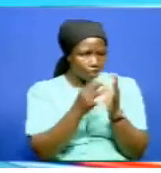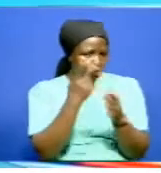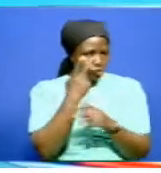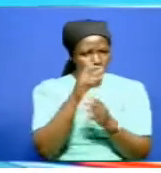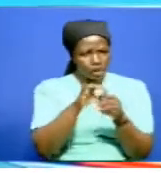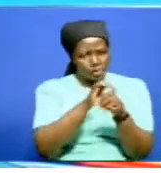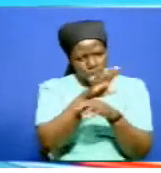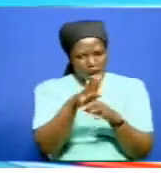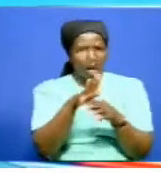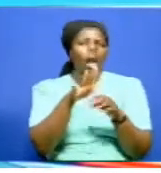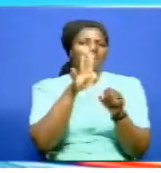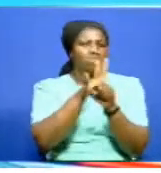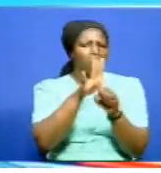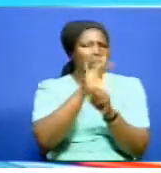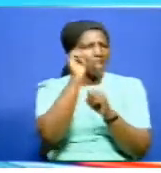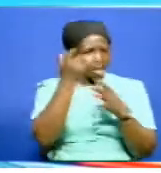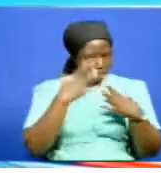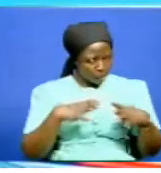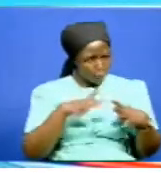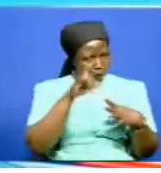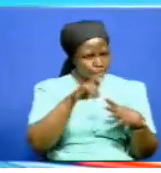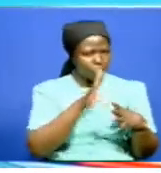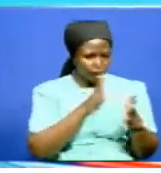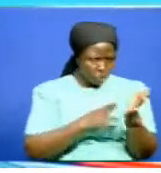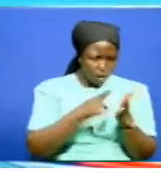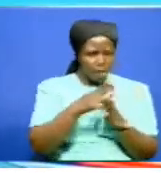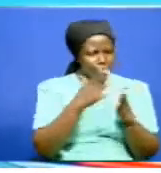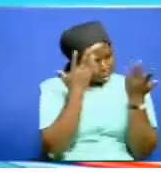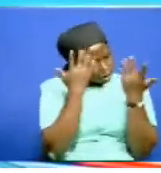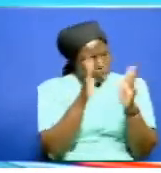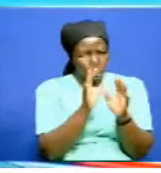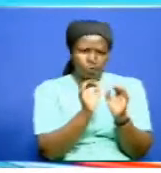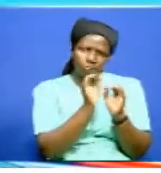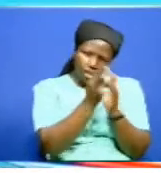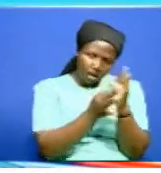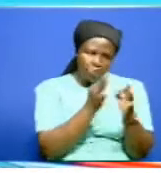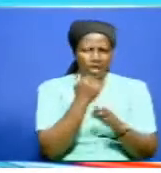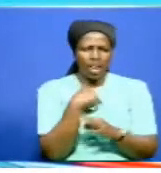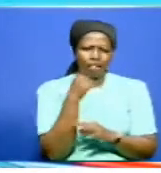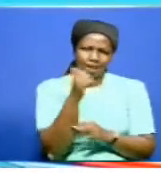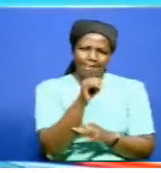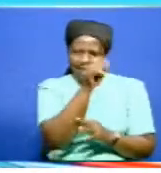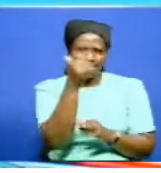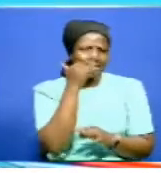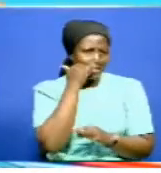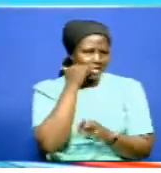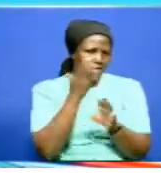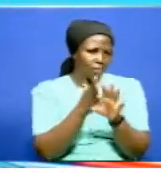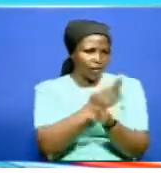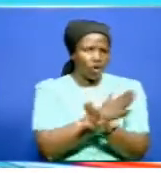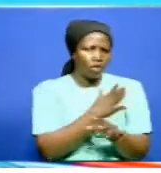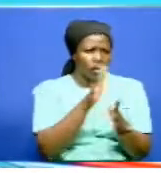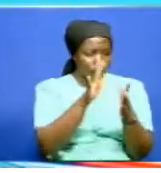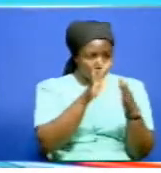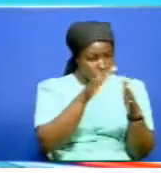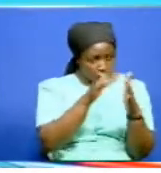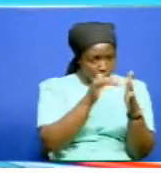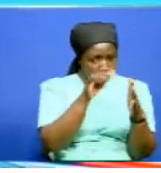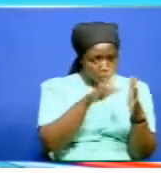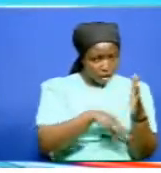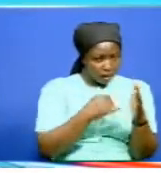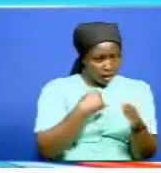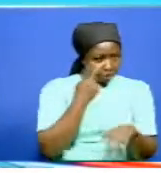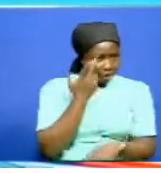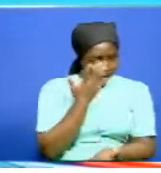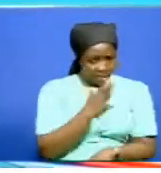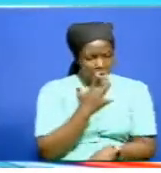a lot of Kenyans, let's be honest, do not know that they already have an existing condition. And from what we see is that we're just seeing somebody